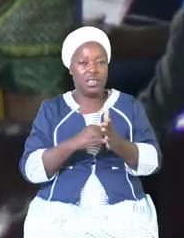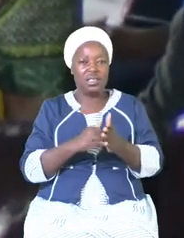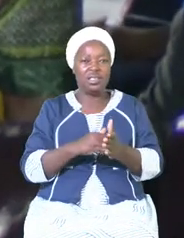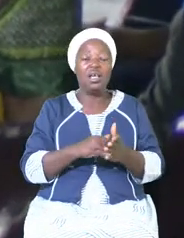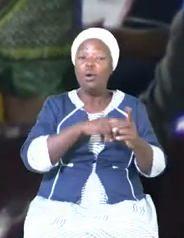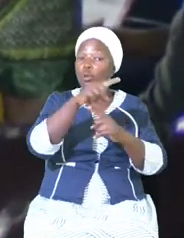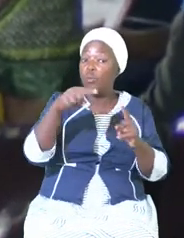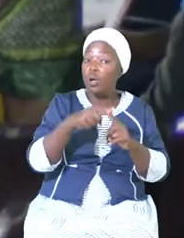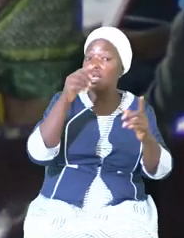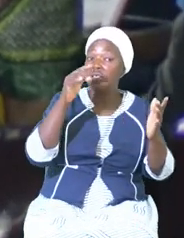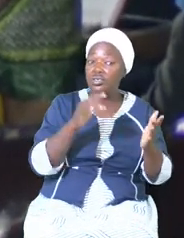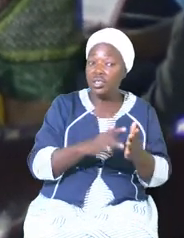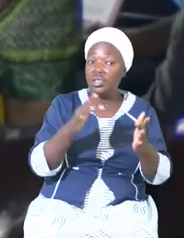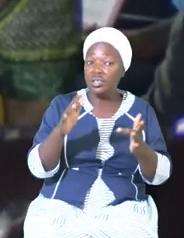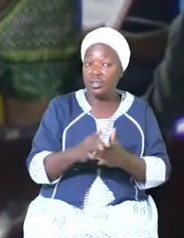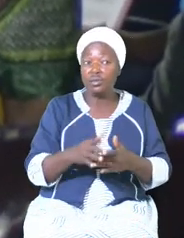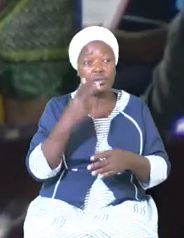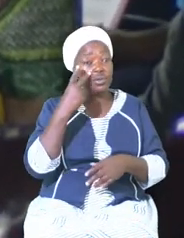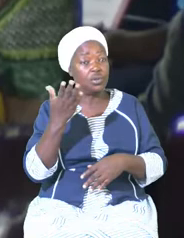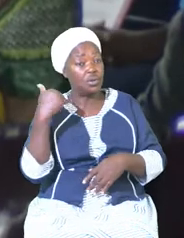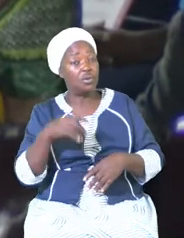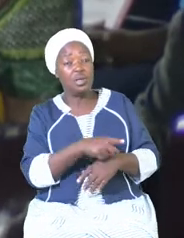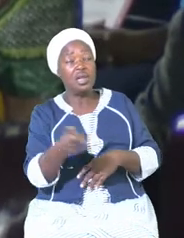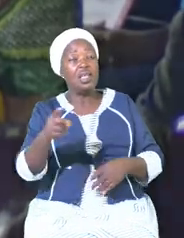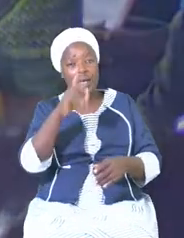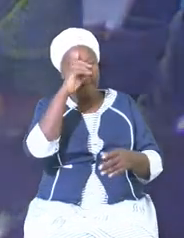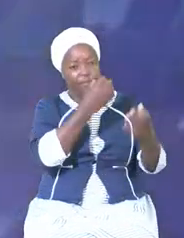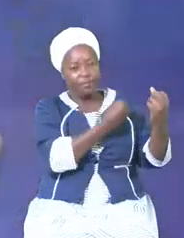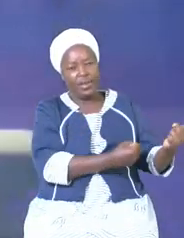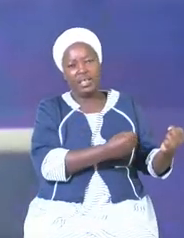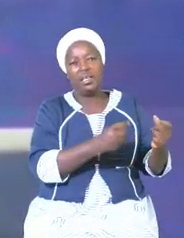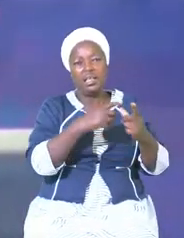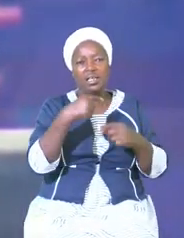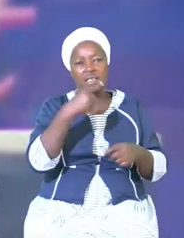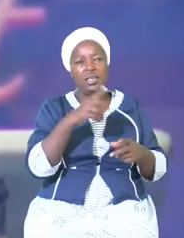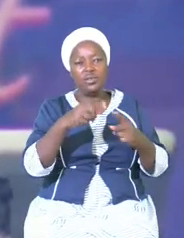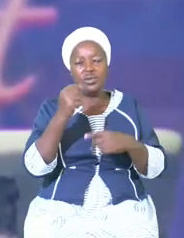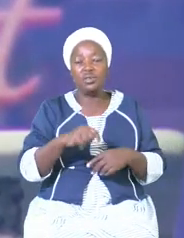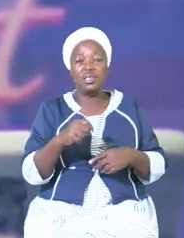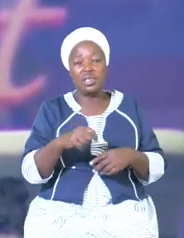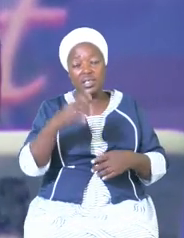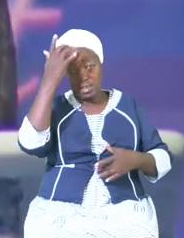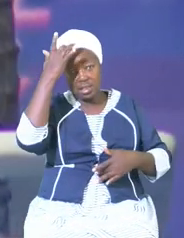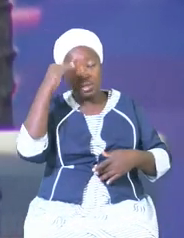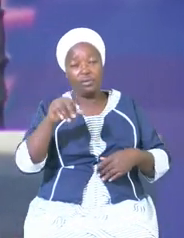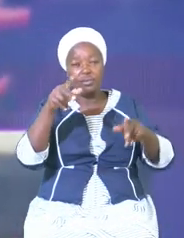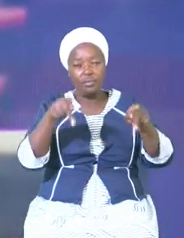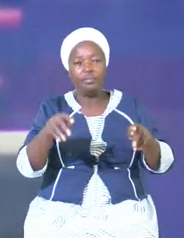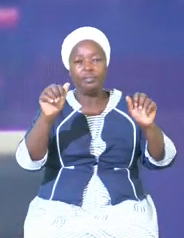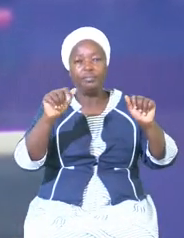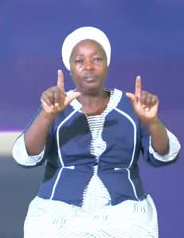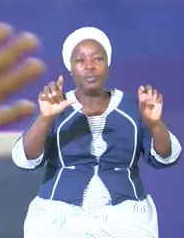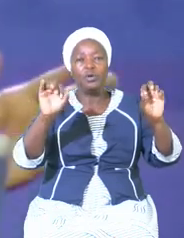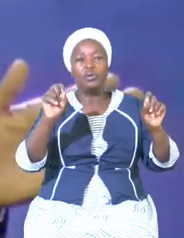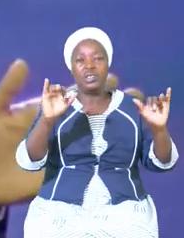Jesus saw their faith, he said unto the sick of the palsy, son, thy